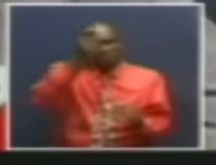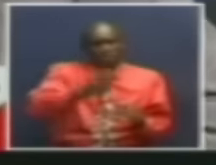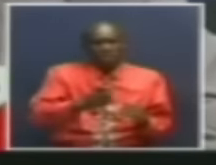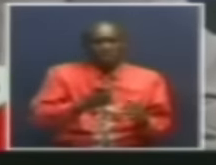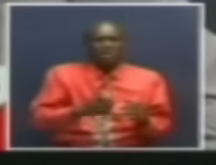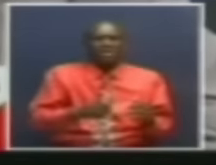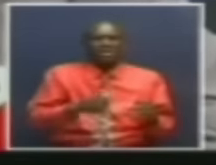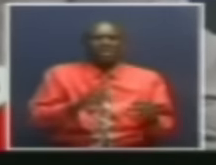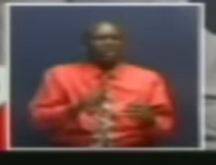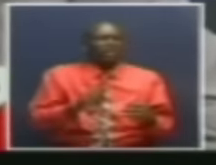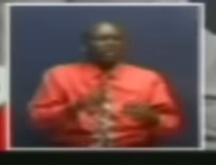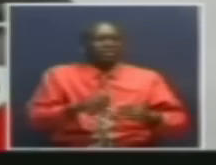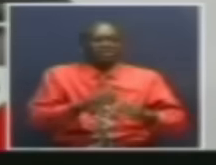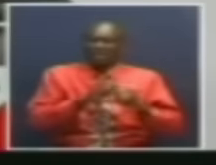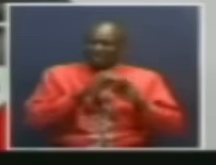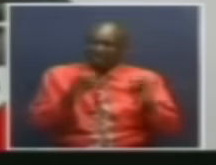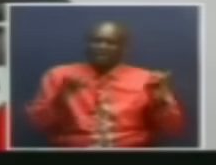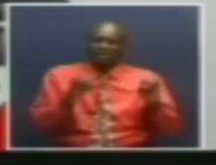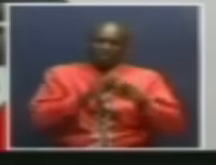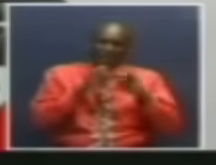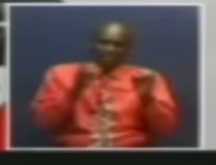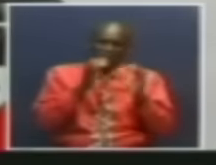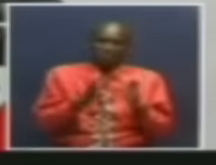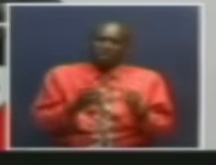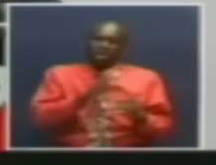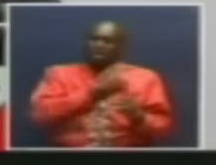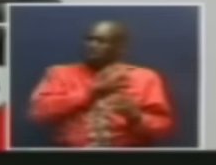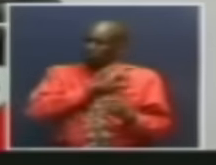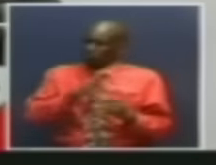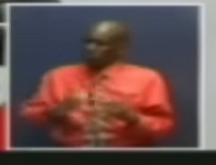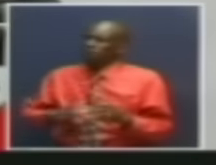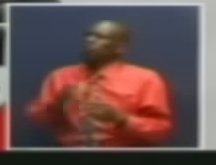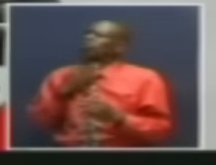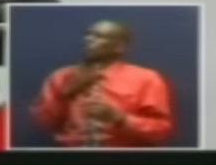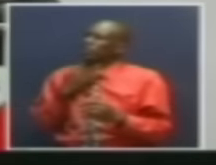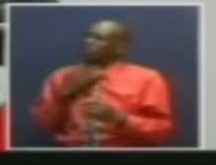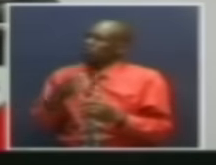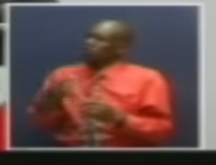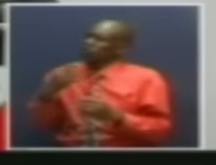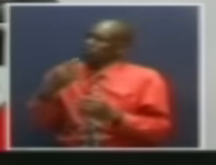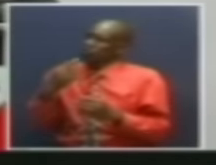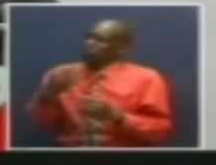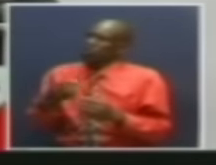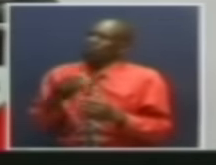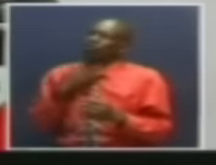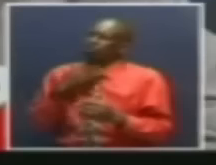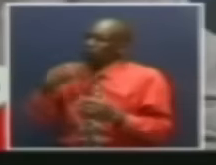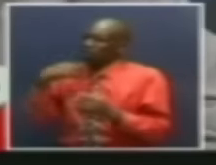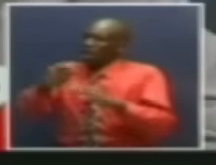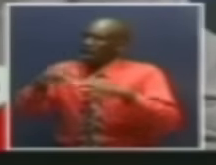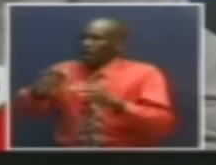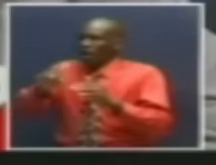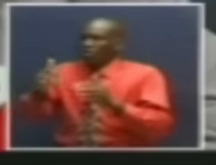is impeccable. Impeccable. Yeah. Well, the commission didn't want to reveal how the others ranked. Yes. But